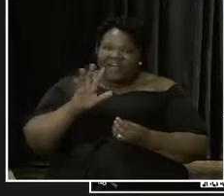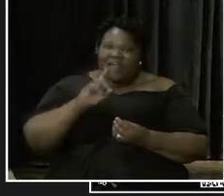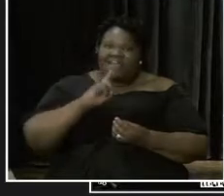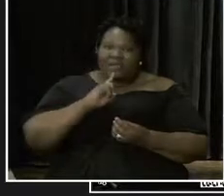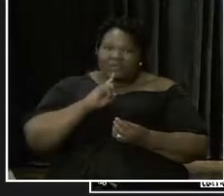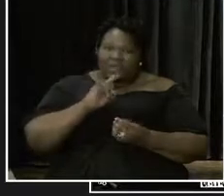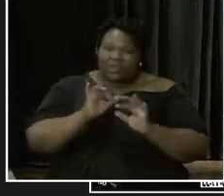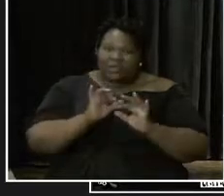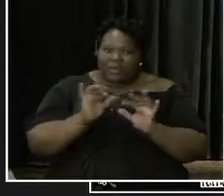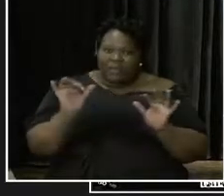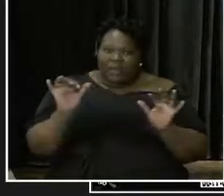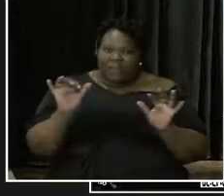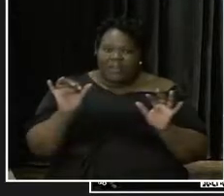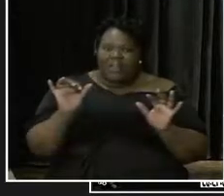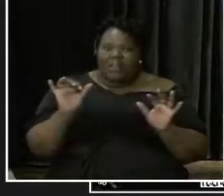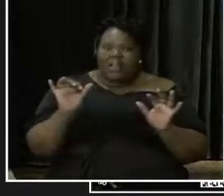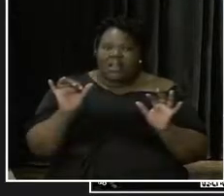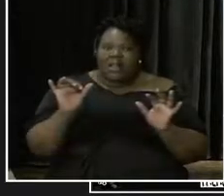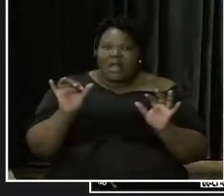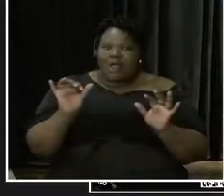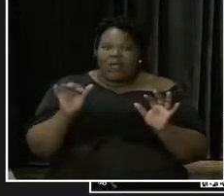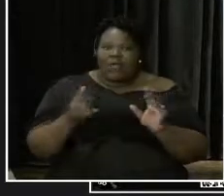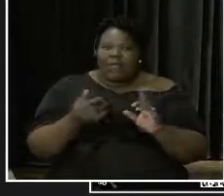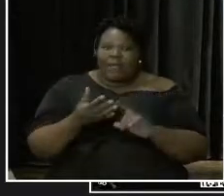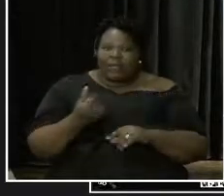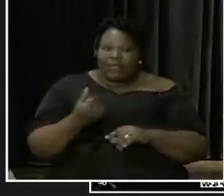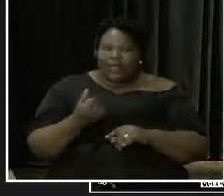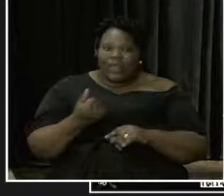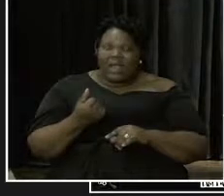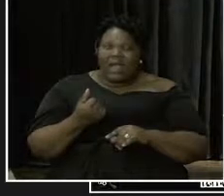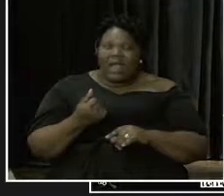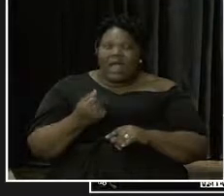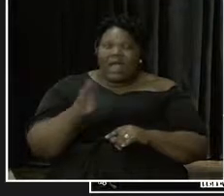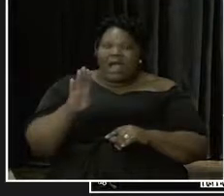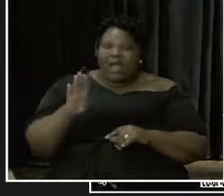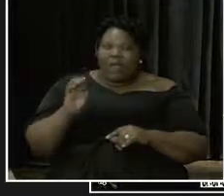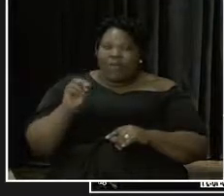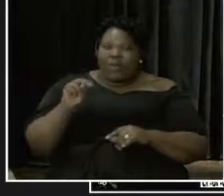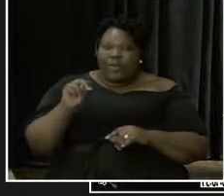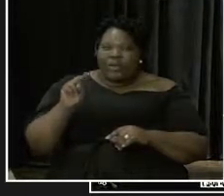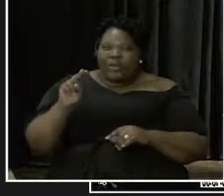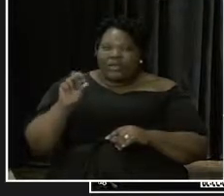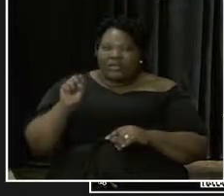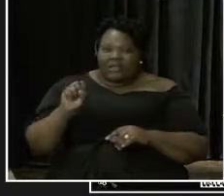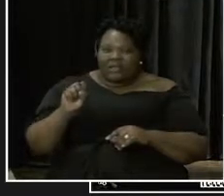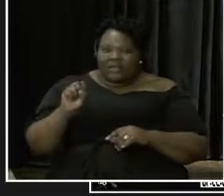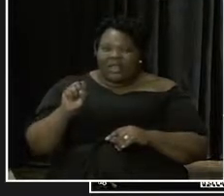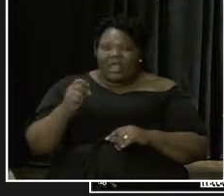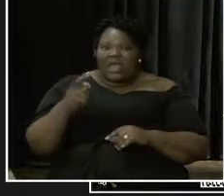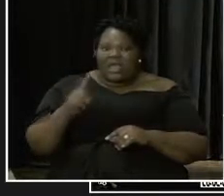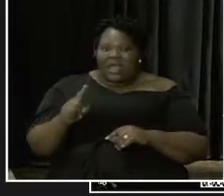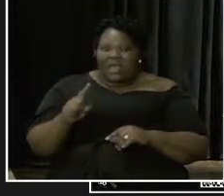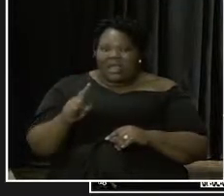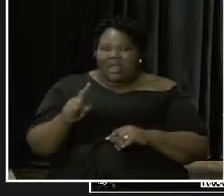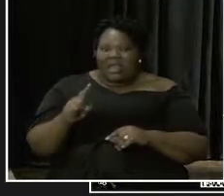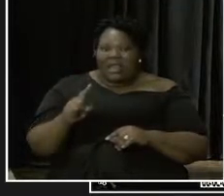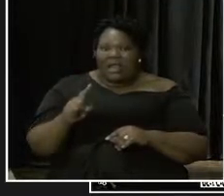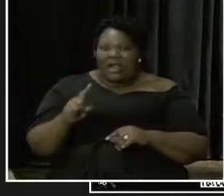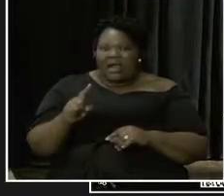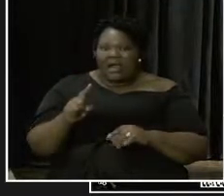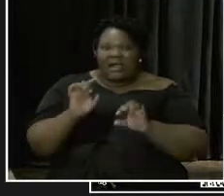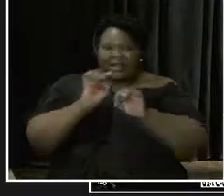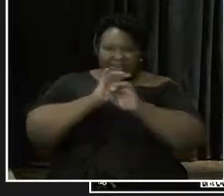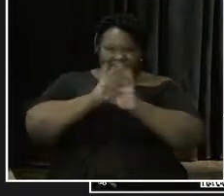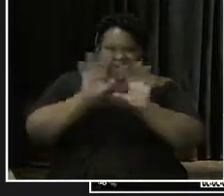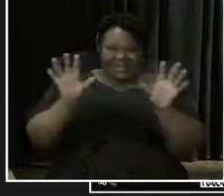lumping the categories of bonuses, overtime, notch increases, and lump sum payments together. No clarity has